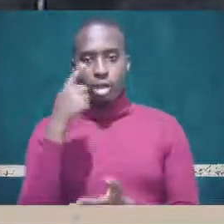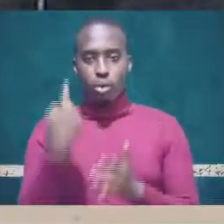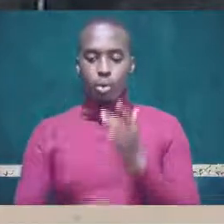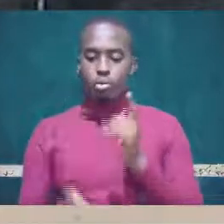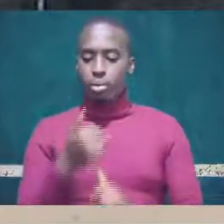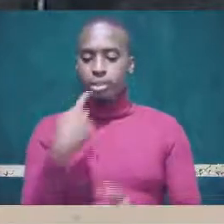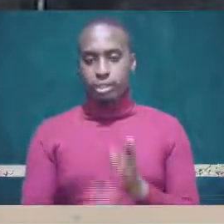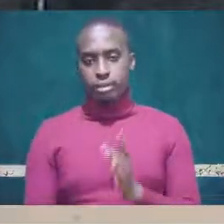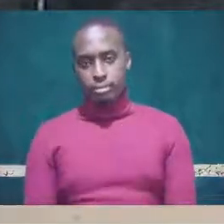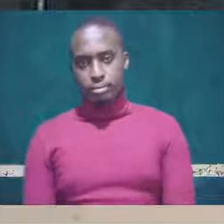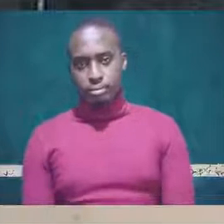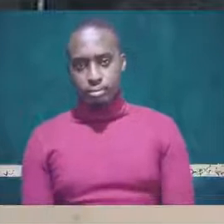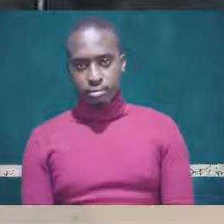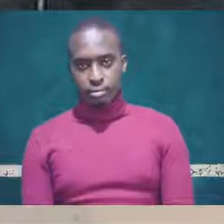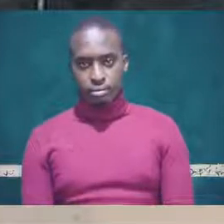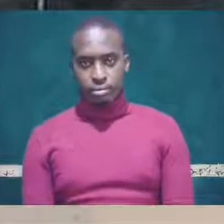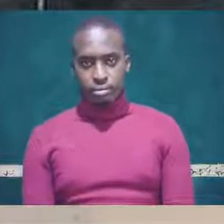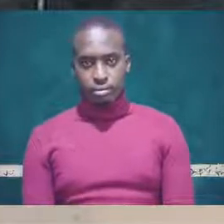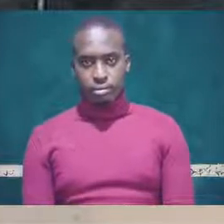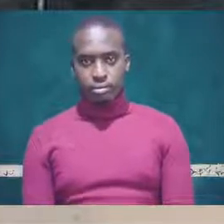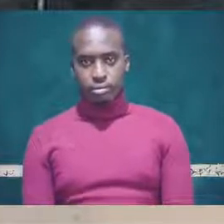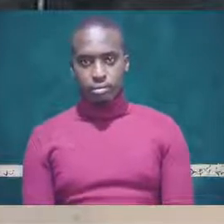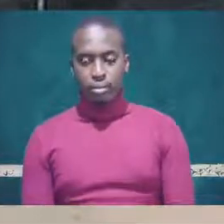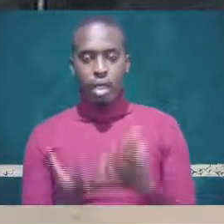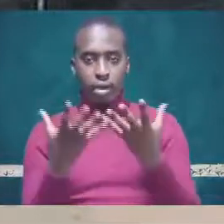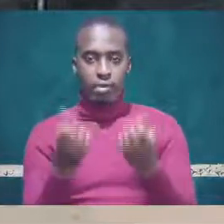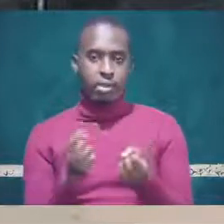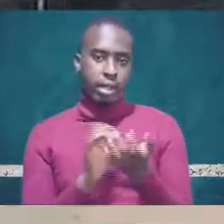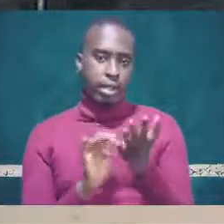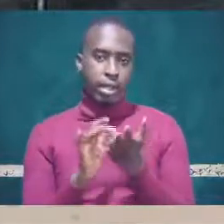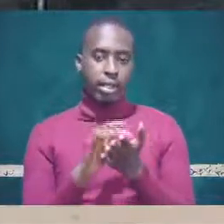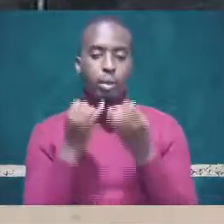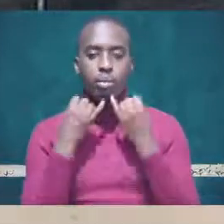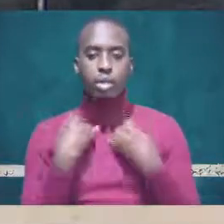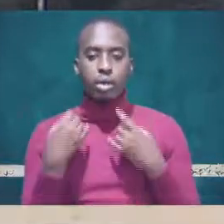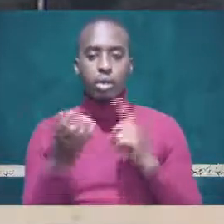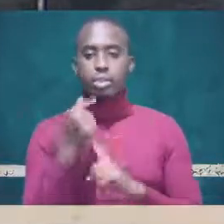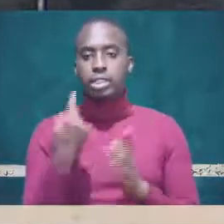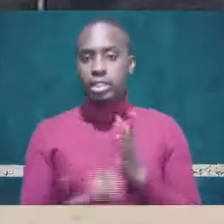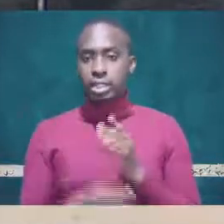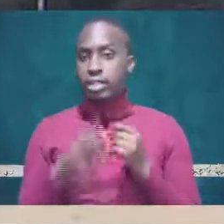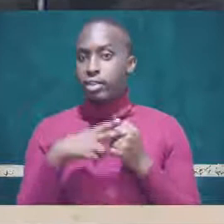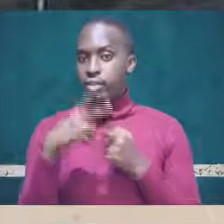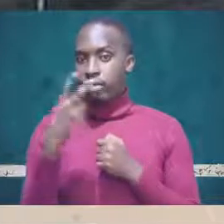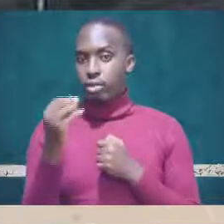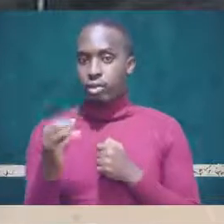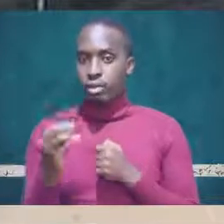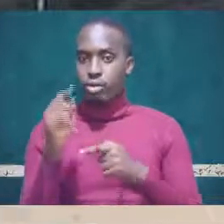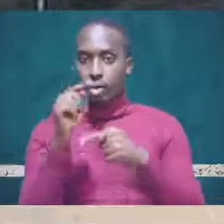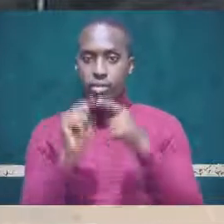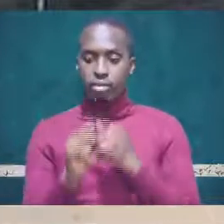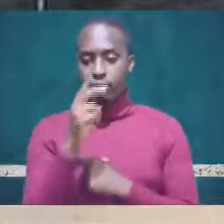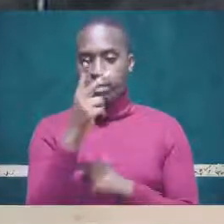get. Press your calculator and tell me what you get. It is 720 out of